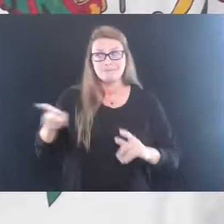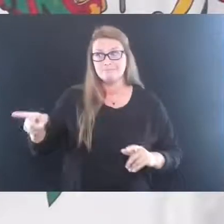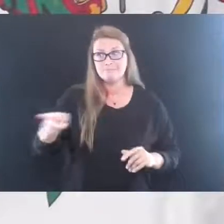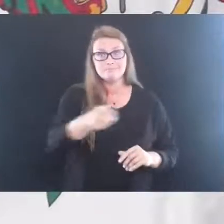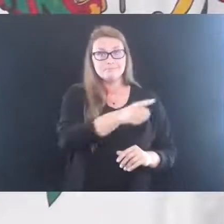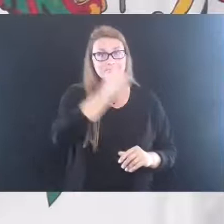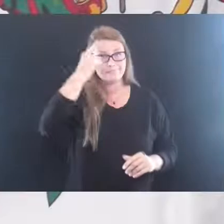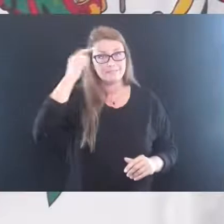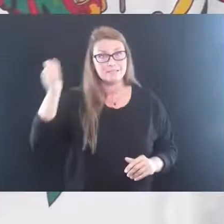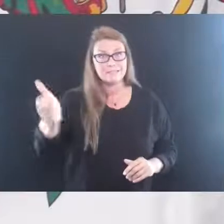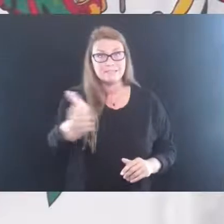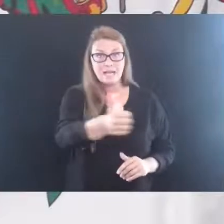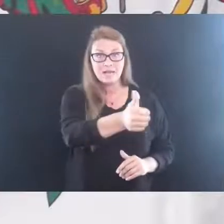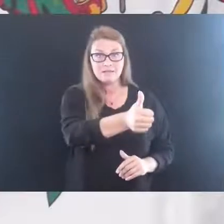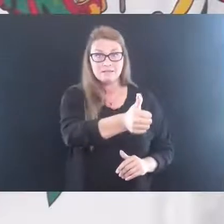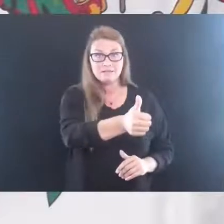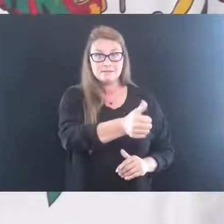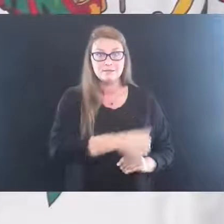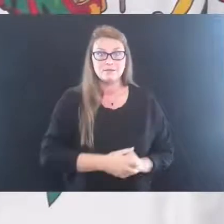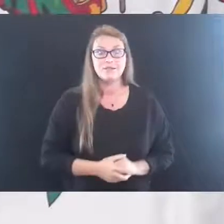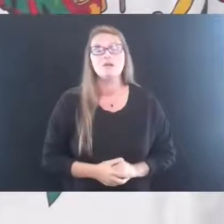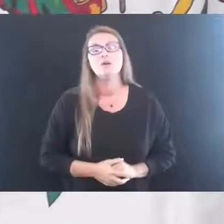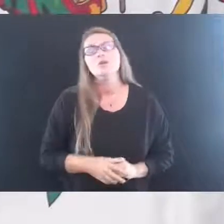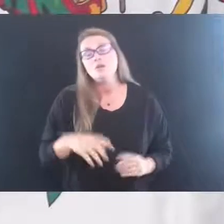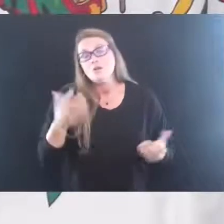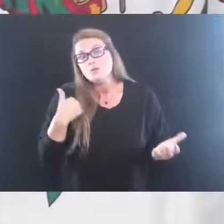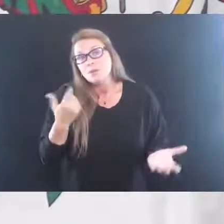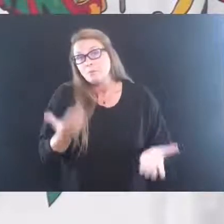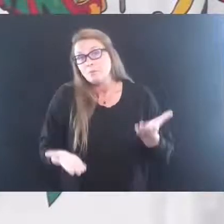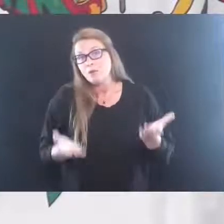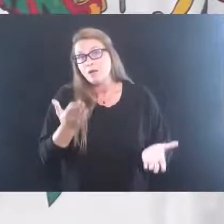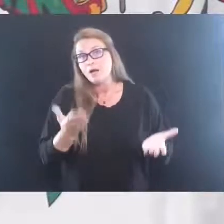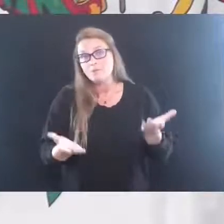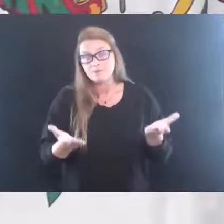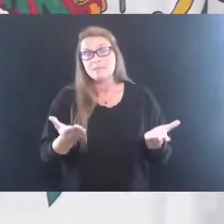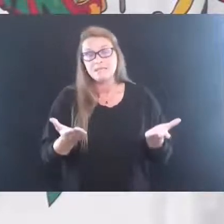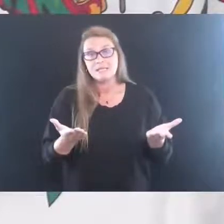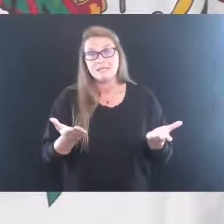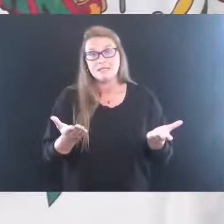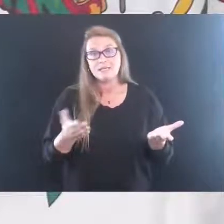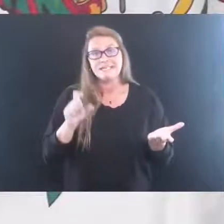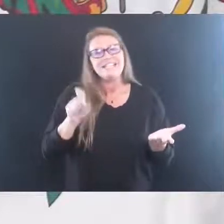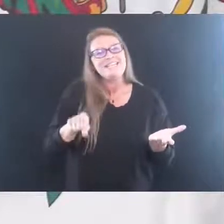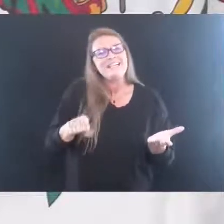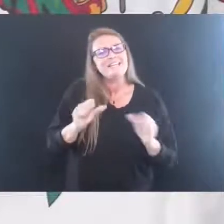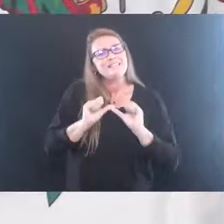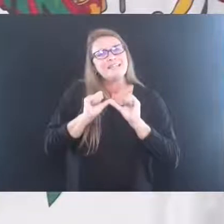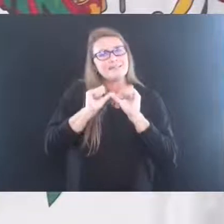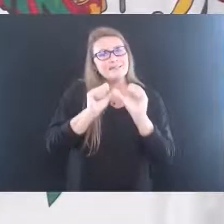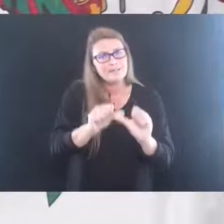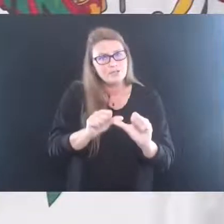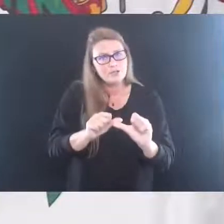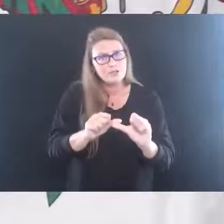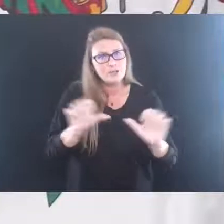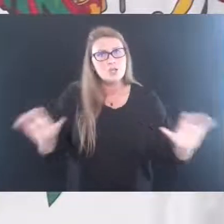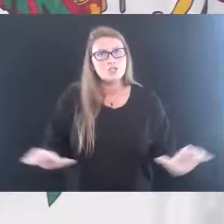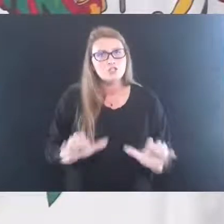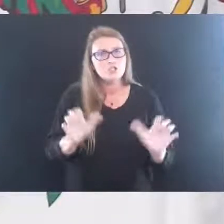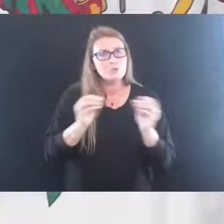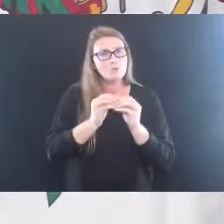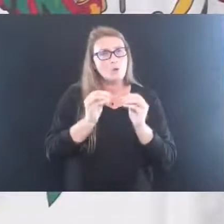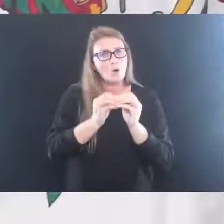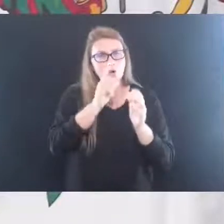And so we probably, absolutely, without any question, need to continue to do more and more